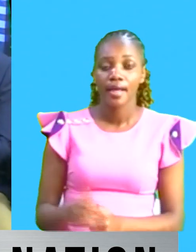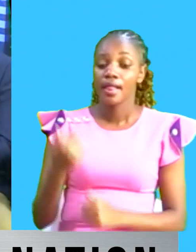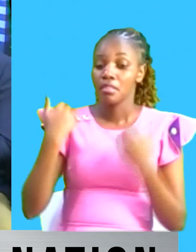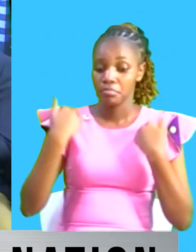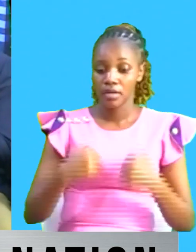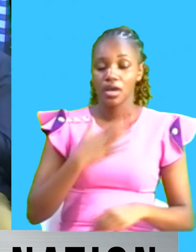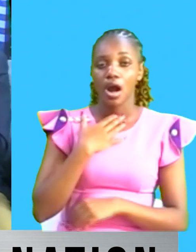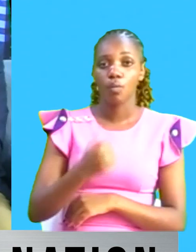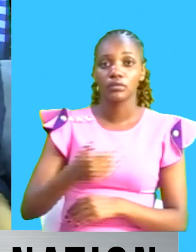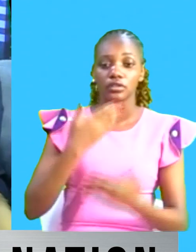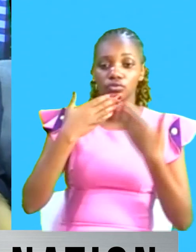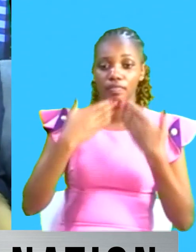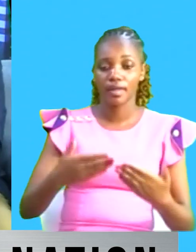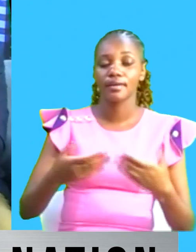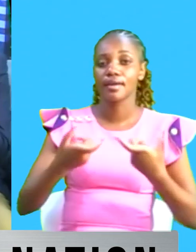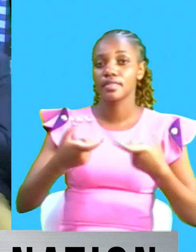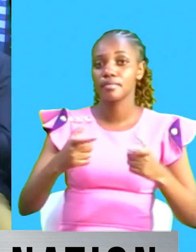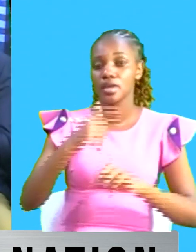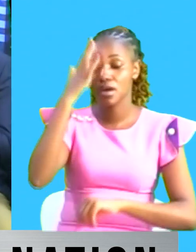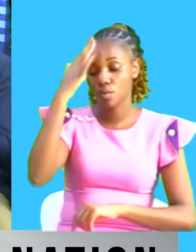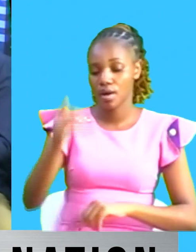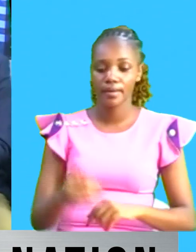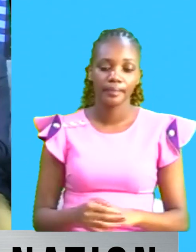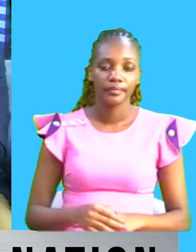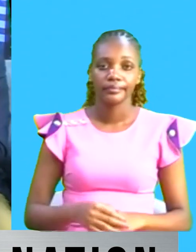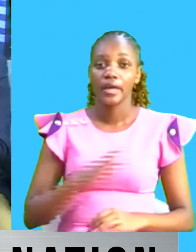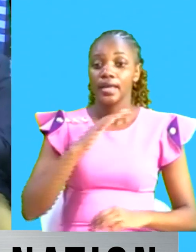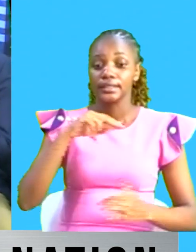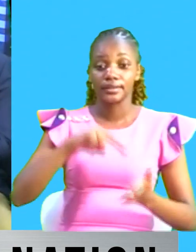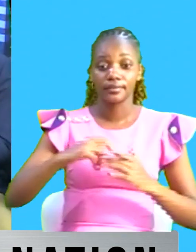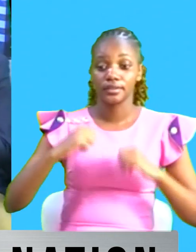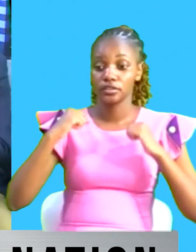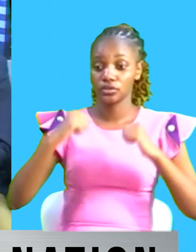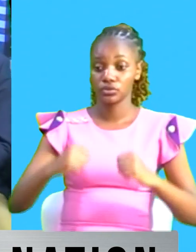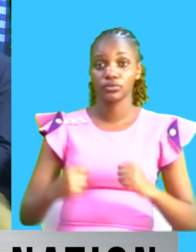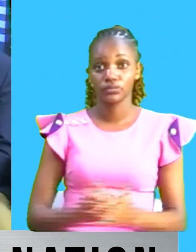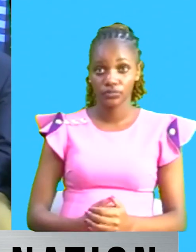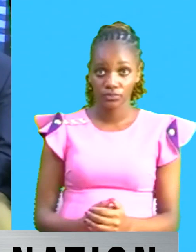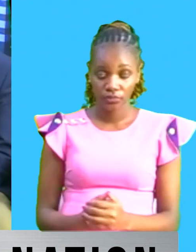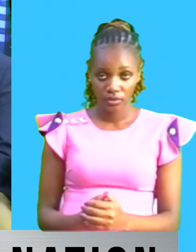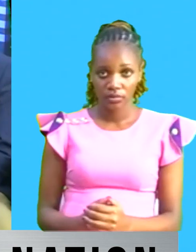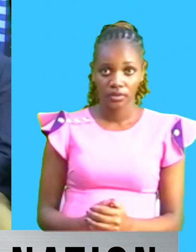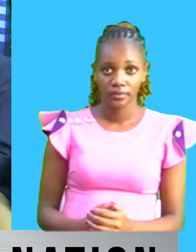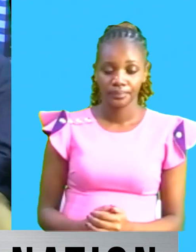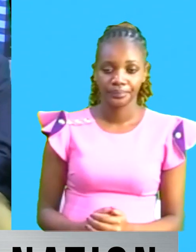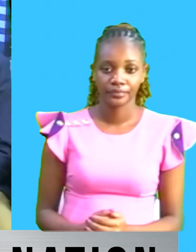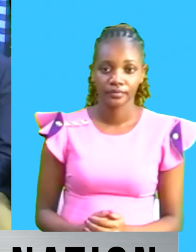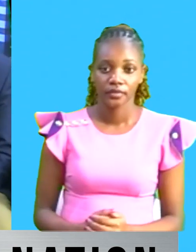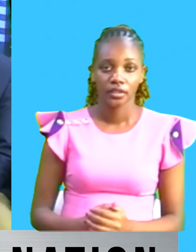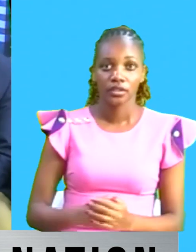want to thank the media for having been brave enough to pursue this, even when they've been targeted.